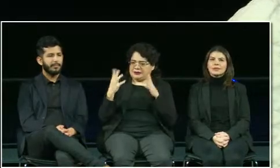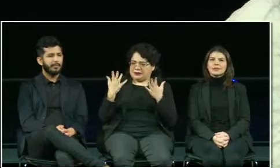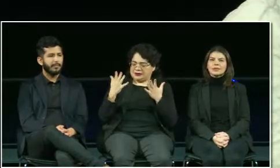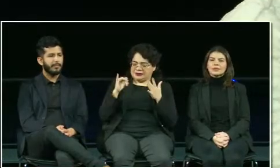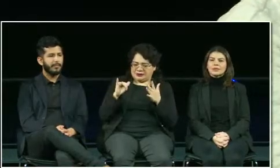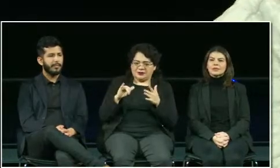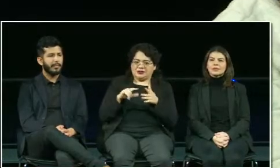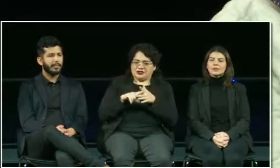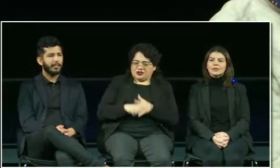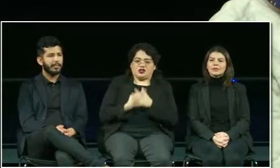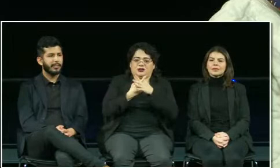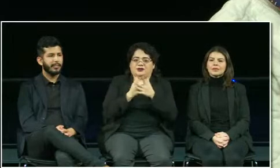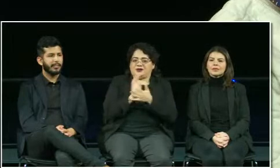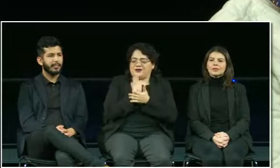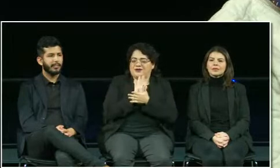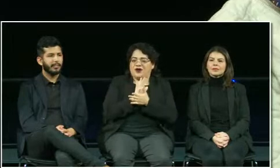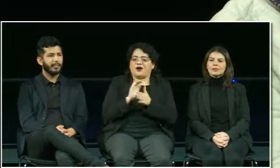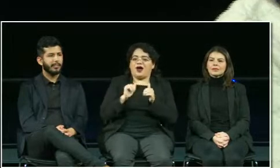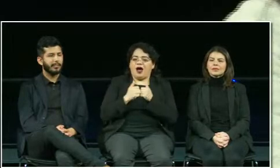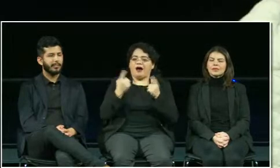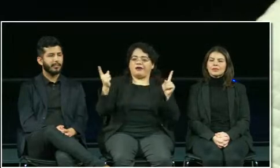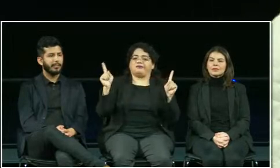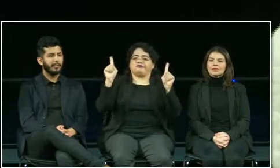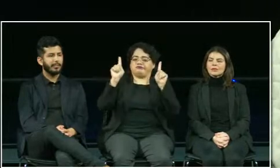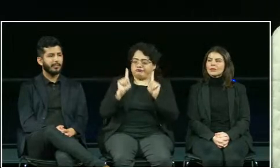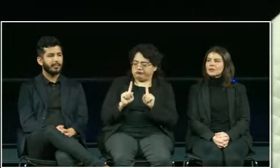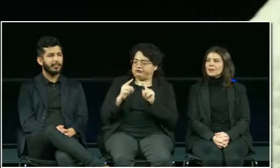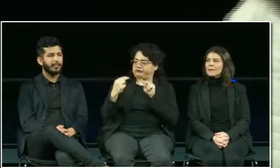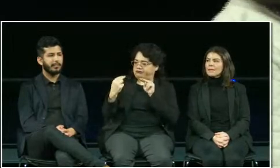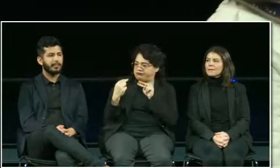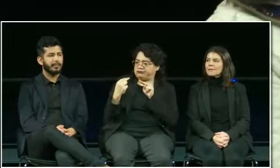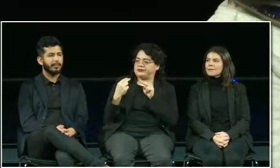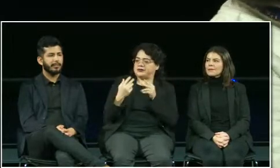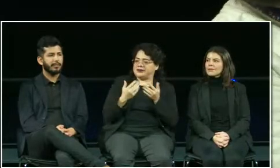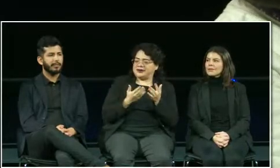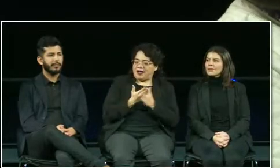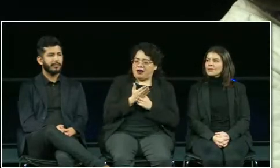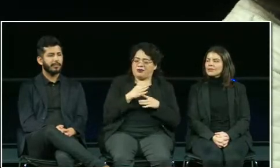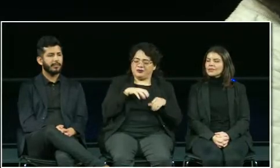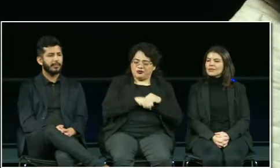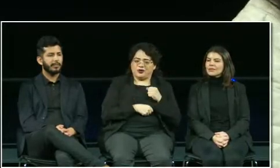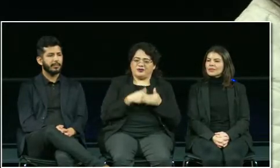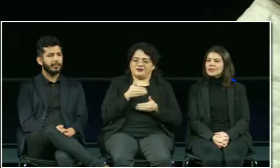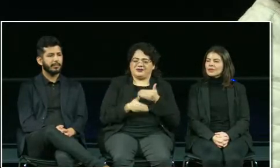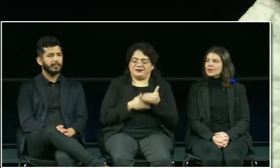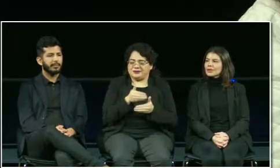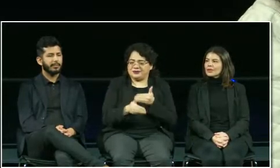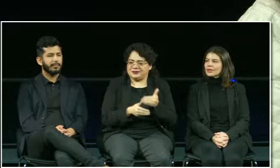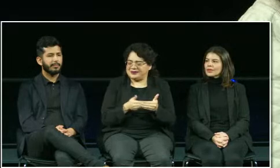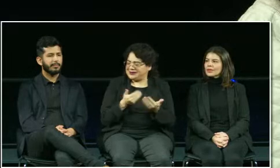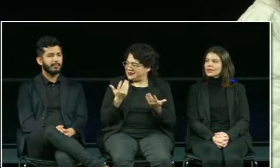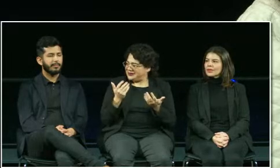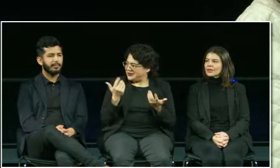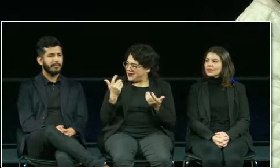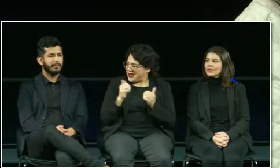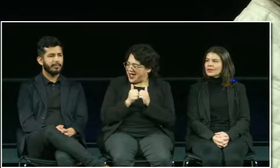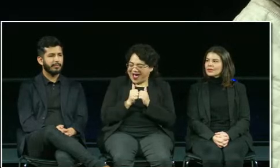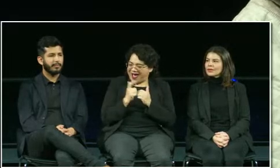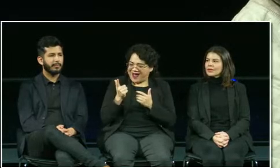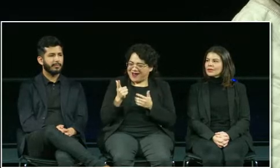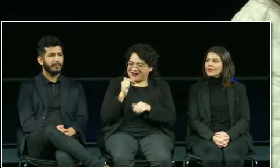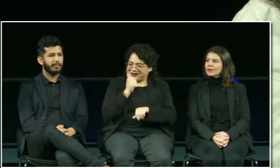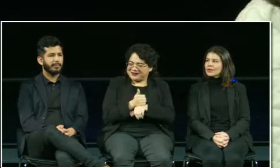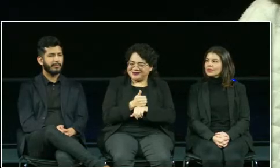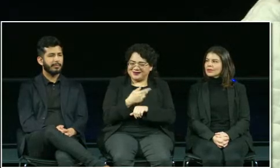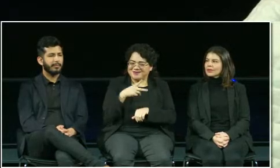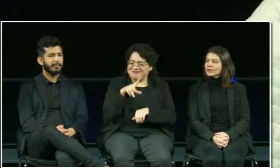catalyst for the film and what helps bring them together. So I wonder how the idea for that is the driving force for this, for the plot, came